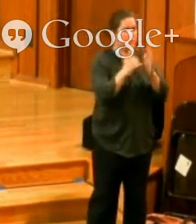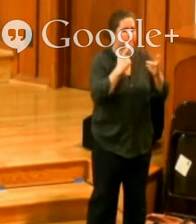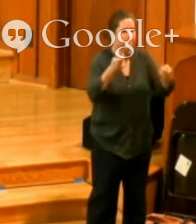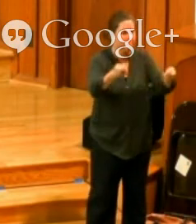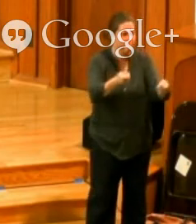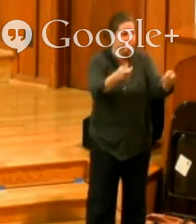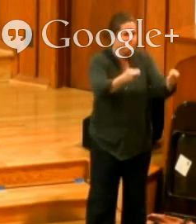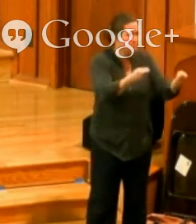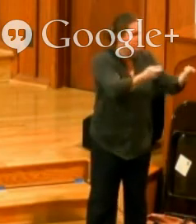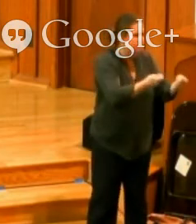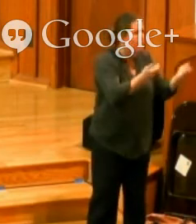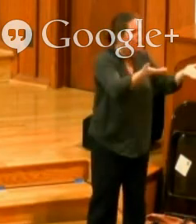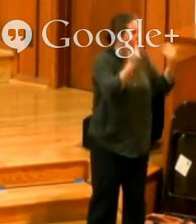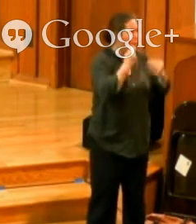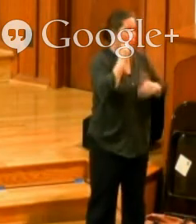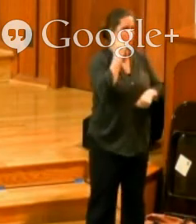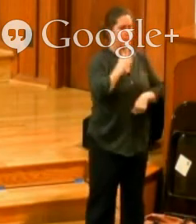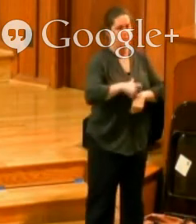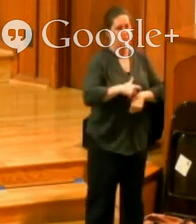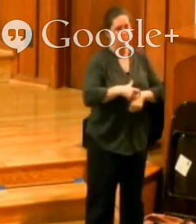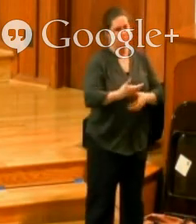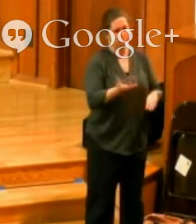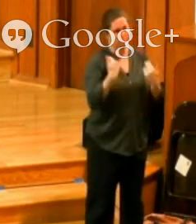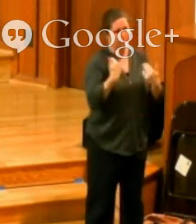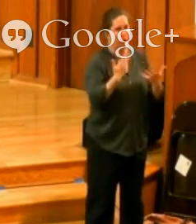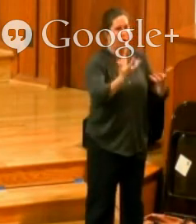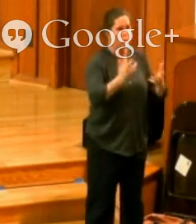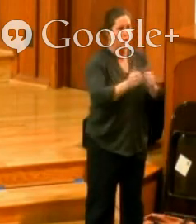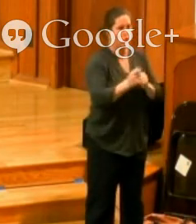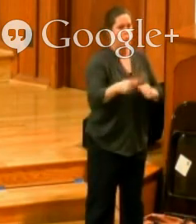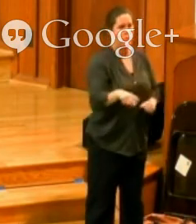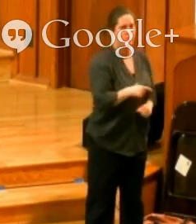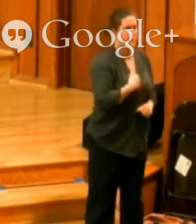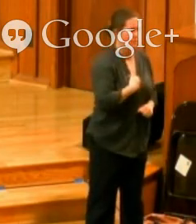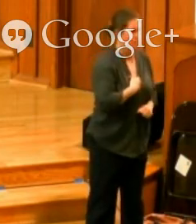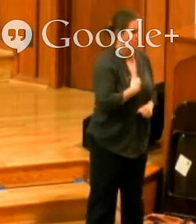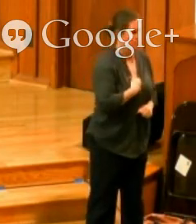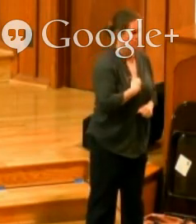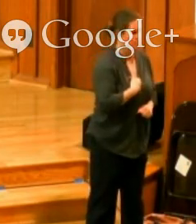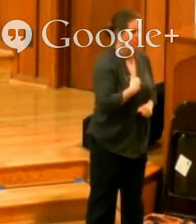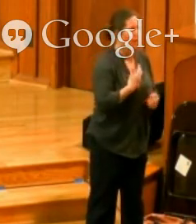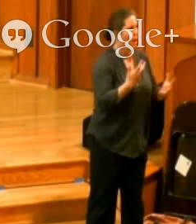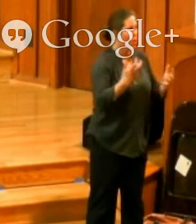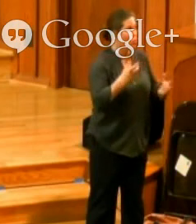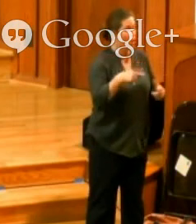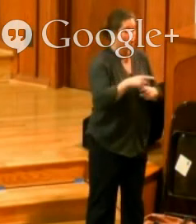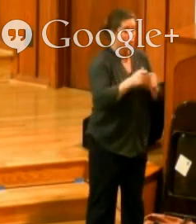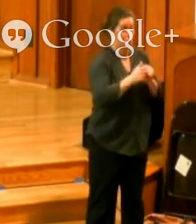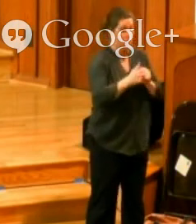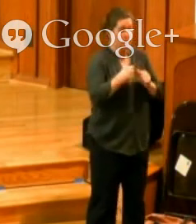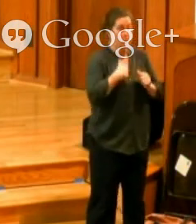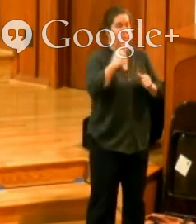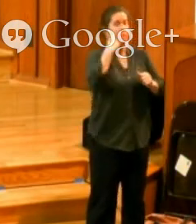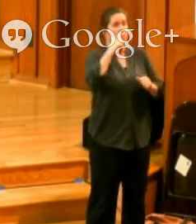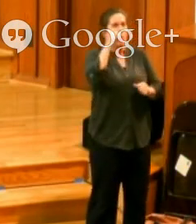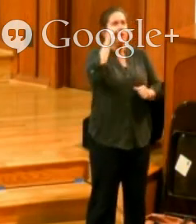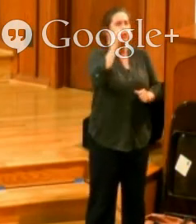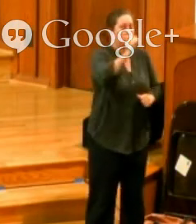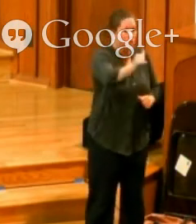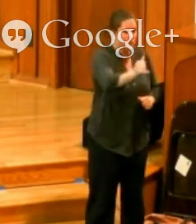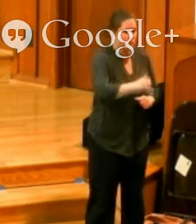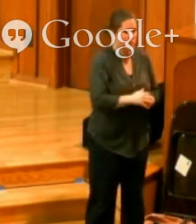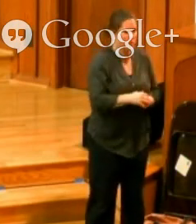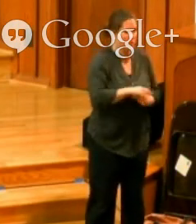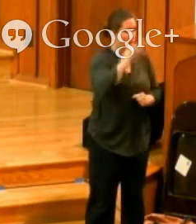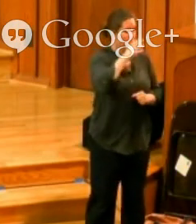It's time. I want you with me. Because I want you with me for eternity. The law of